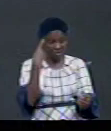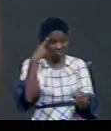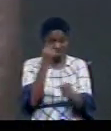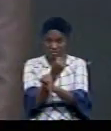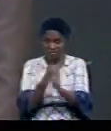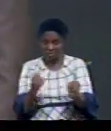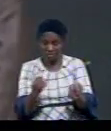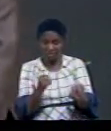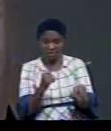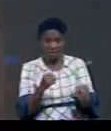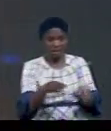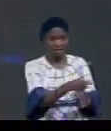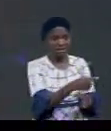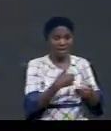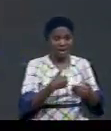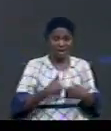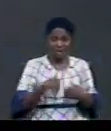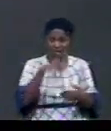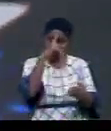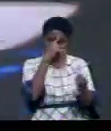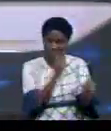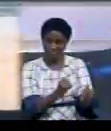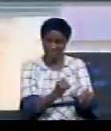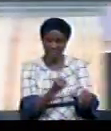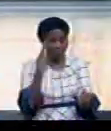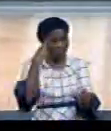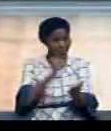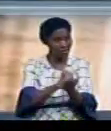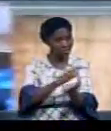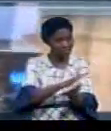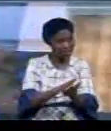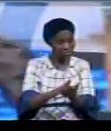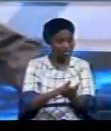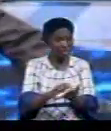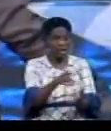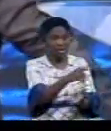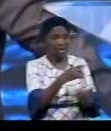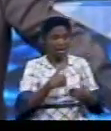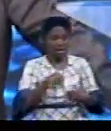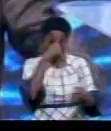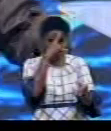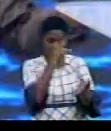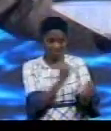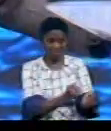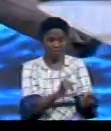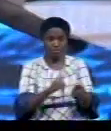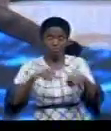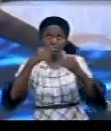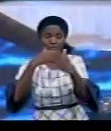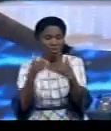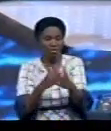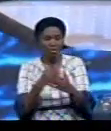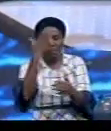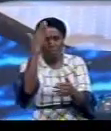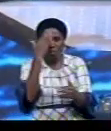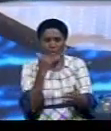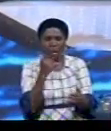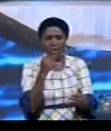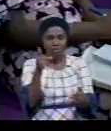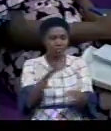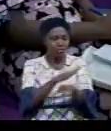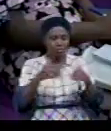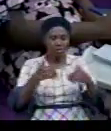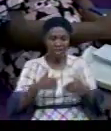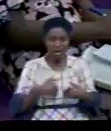had faith for going to heaven. Why is it you don't have faith over the storm? Your faith will